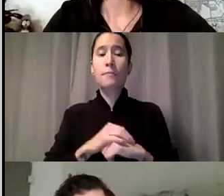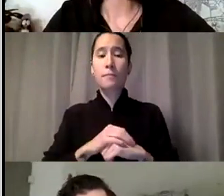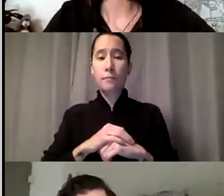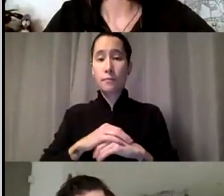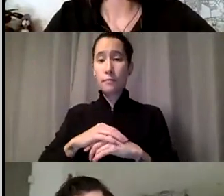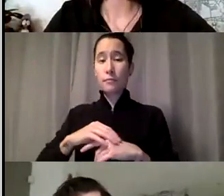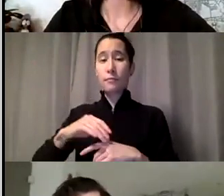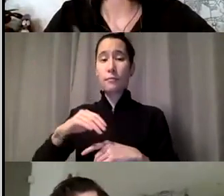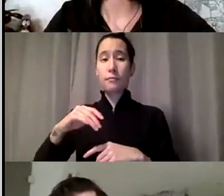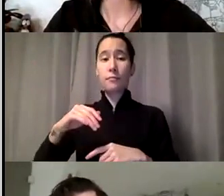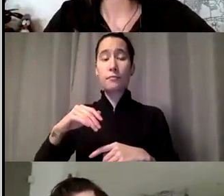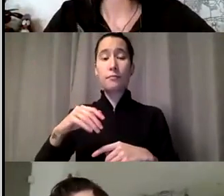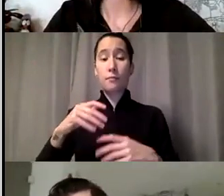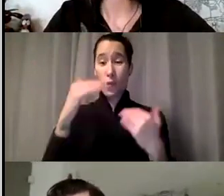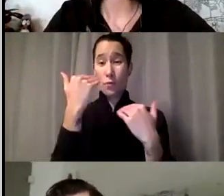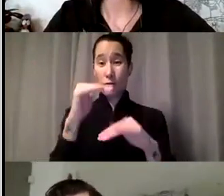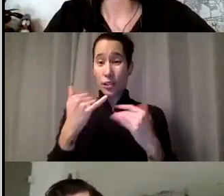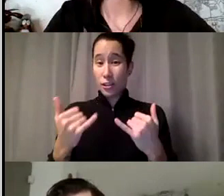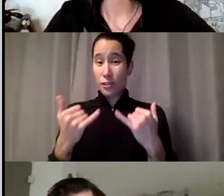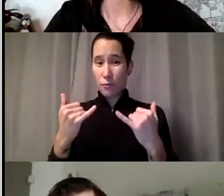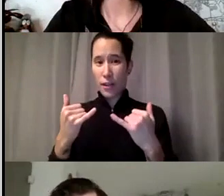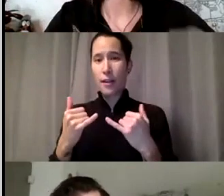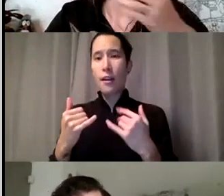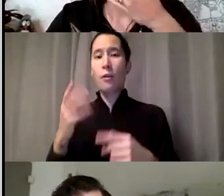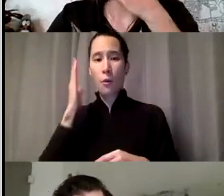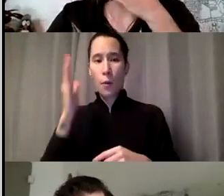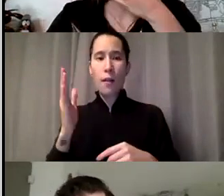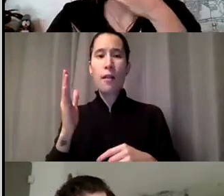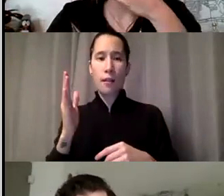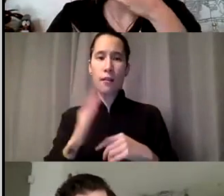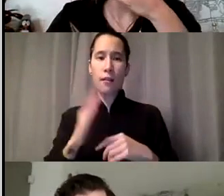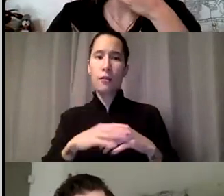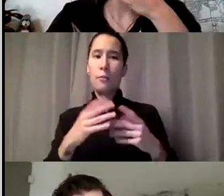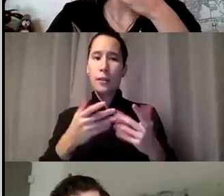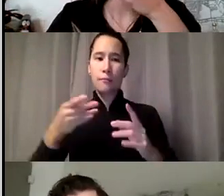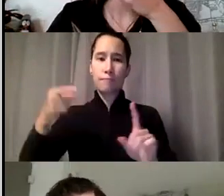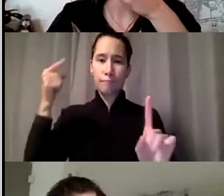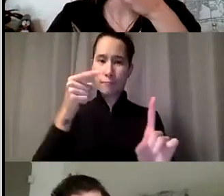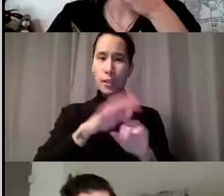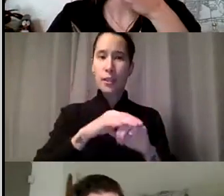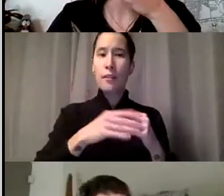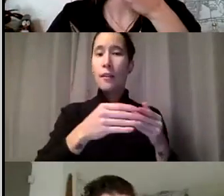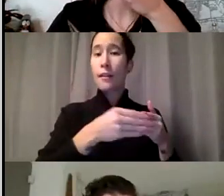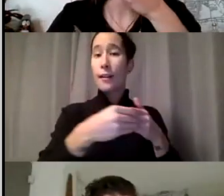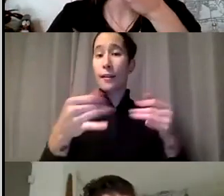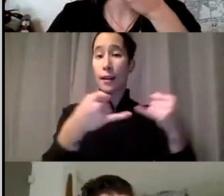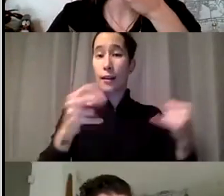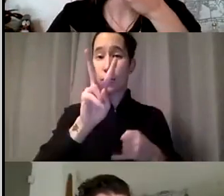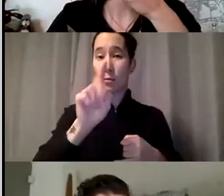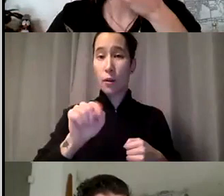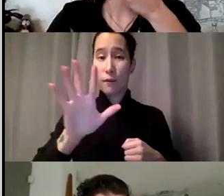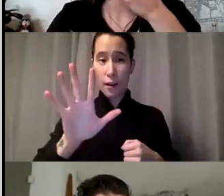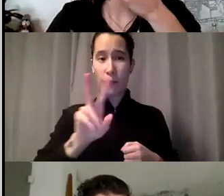in, we are going to be moving towards via sport our guidelines, return to sport guidelines 2.5. So we're working